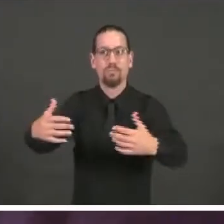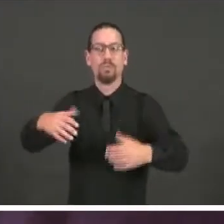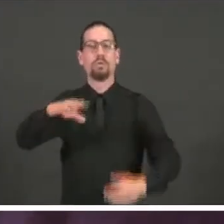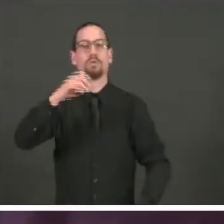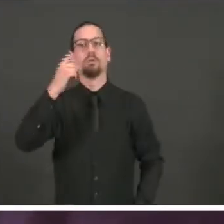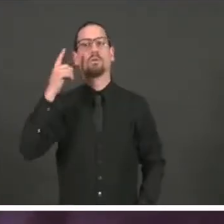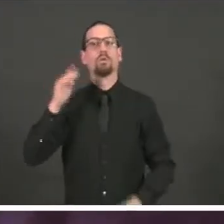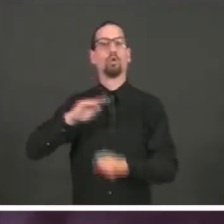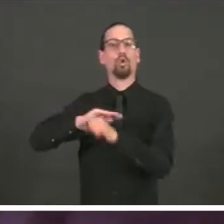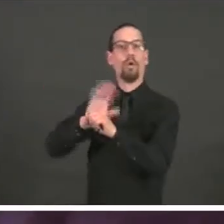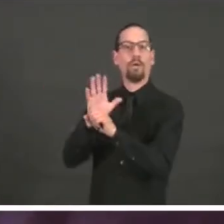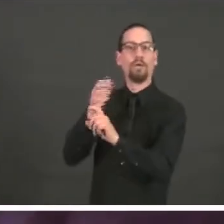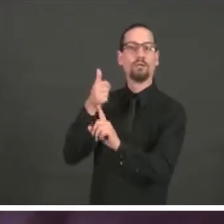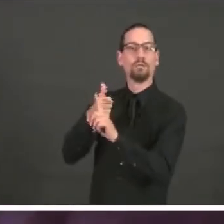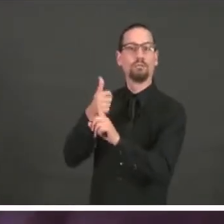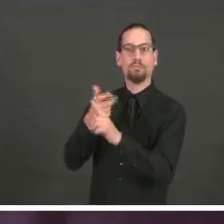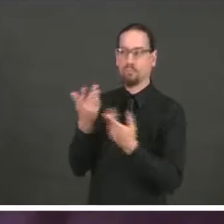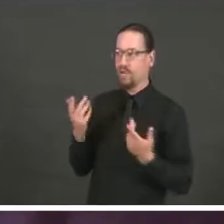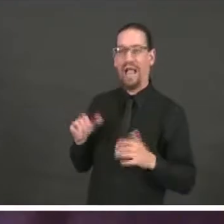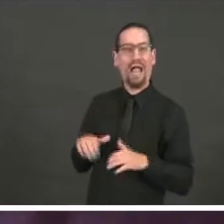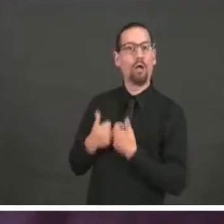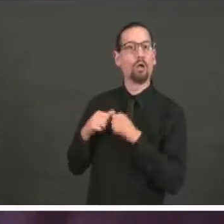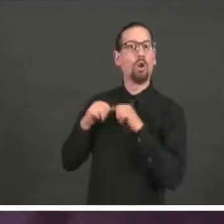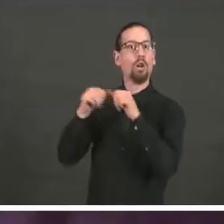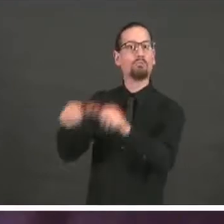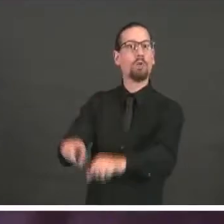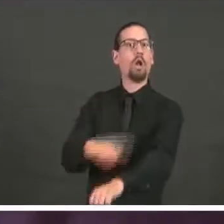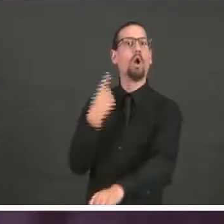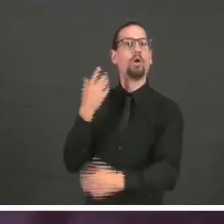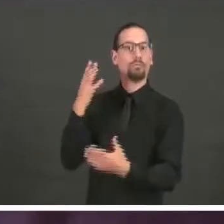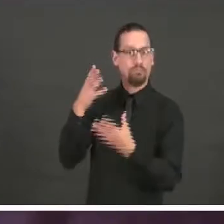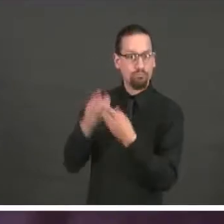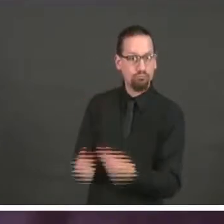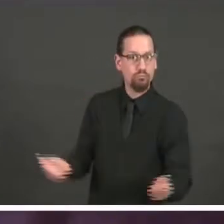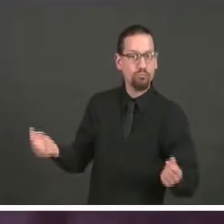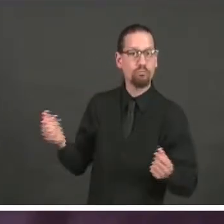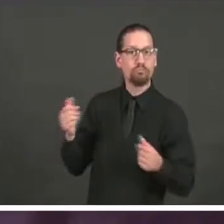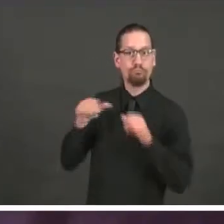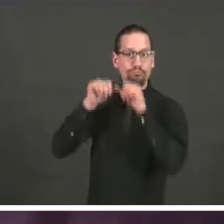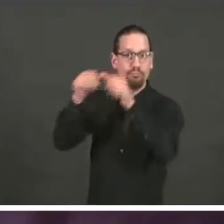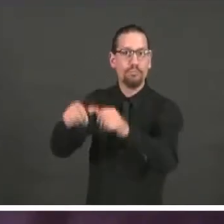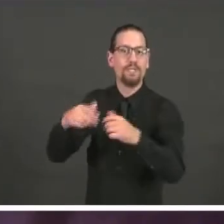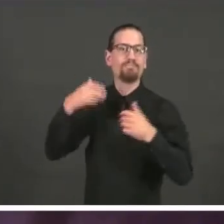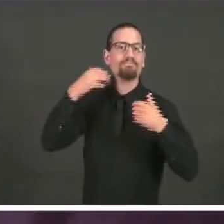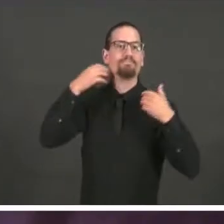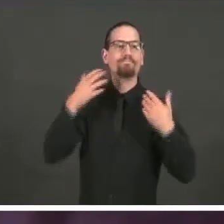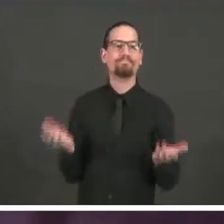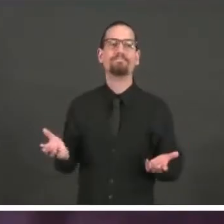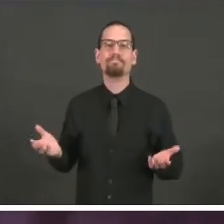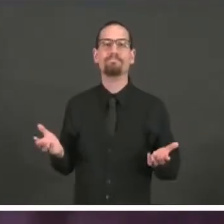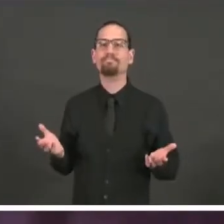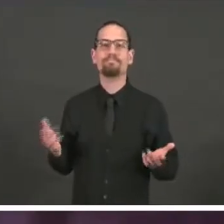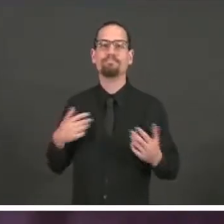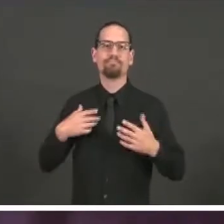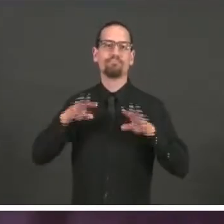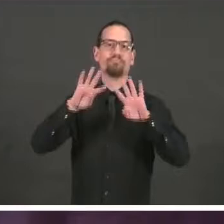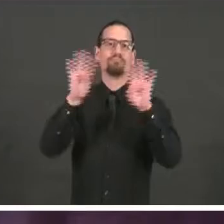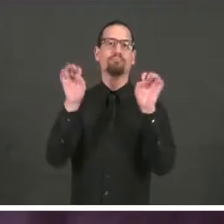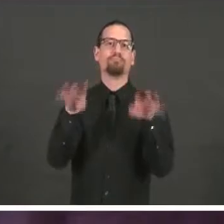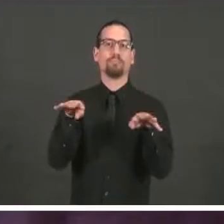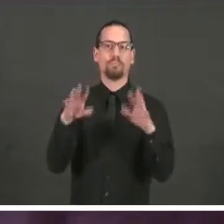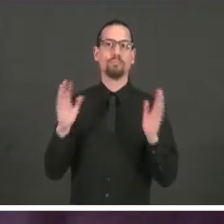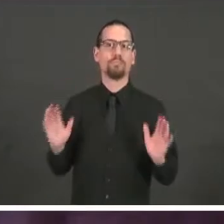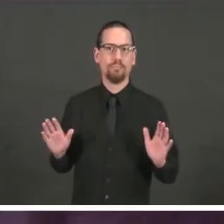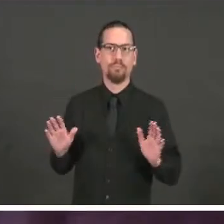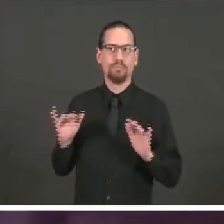like. First, I'm going to go over the 3 pillars very quickly. Excellence in learning. Ask the question, what does